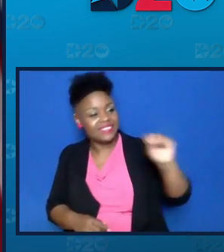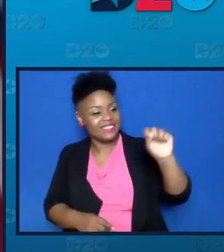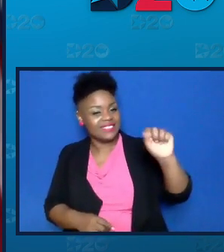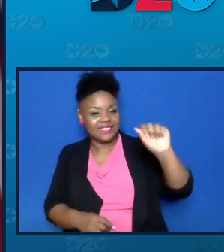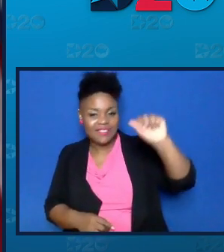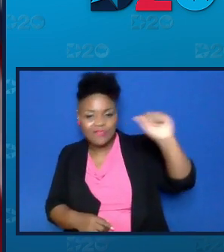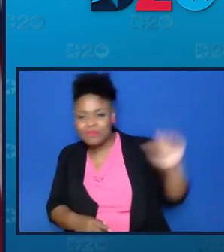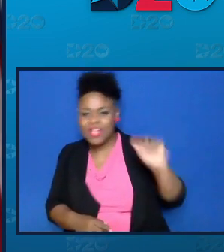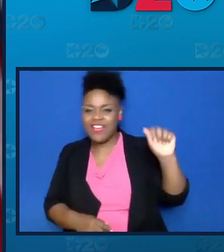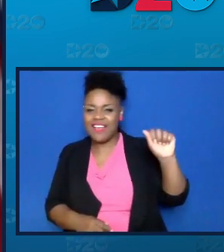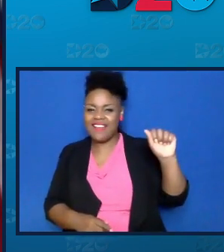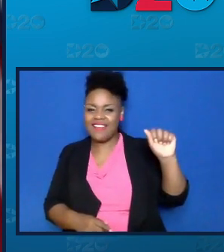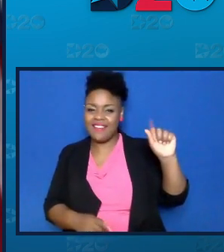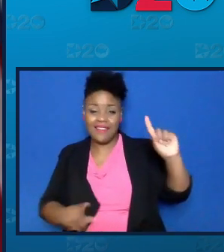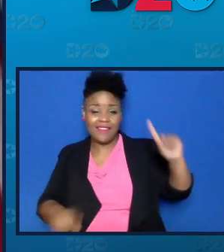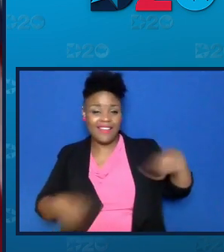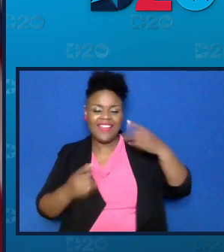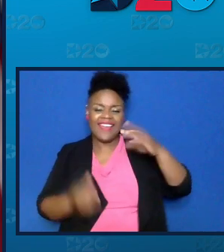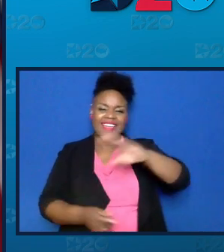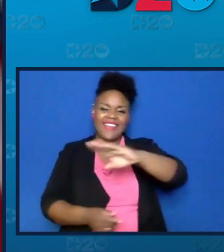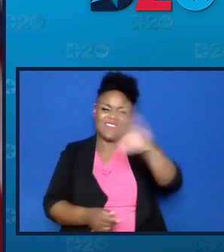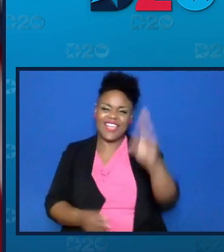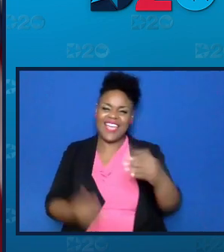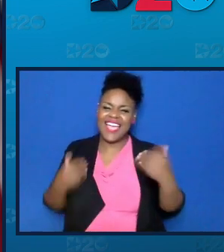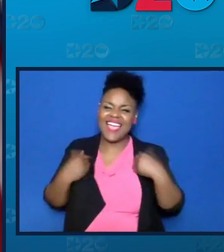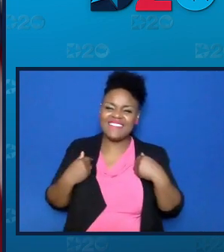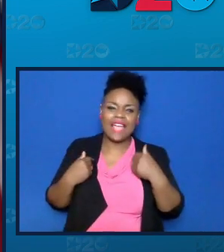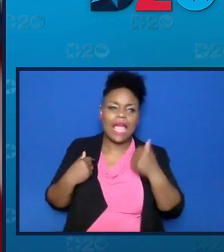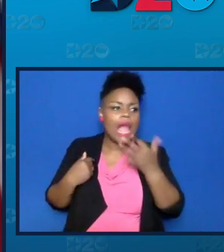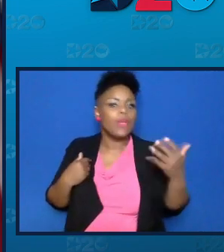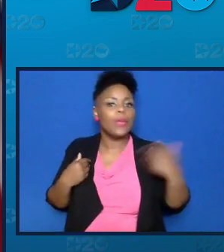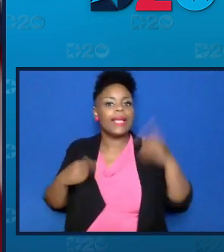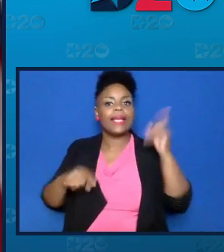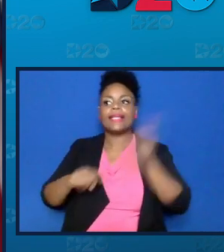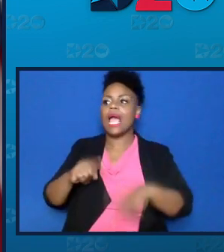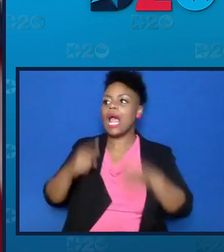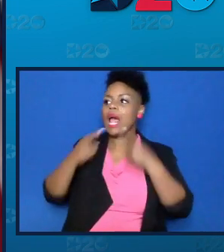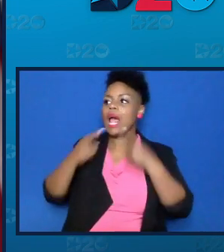anything we've been able to accomplish when we've done it together.